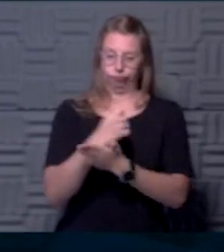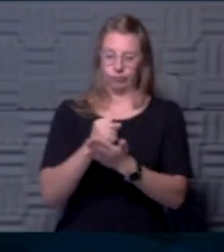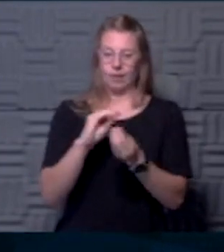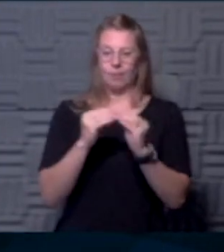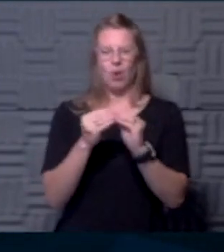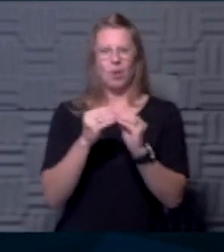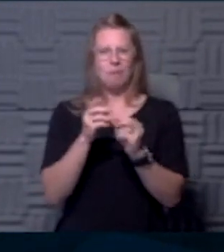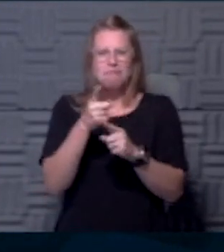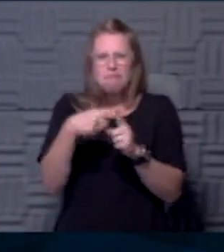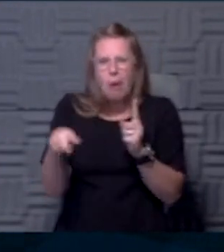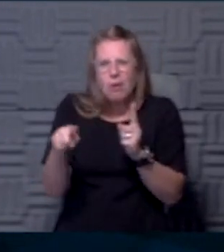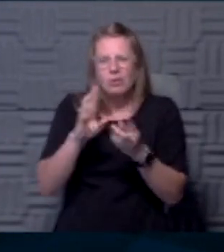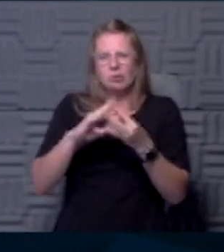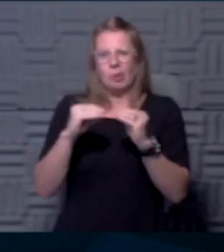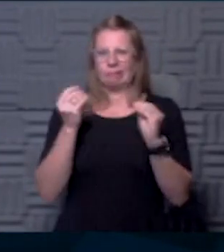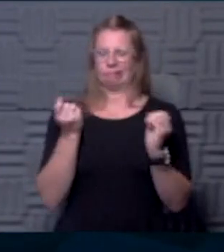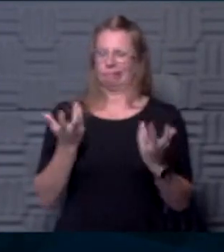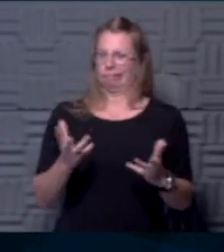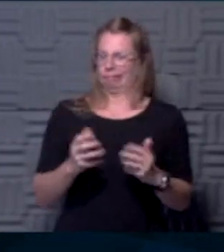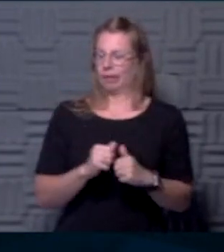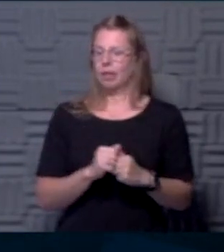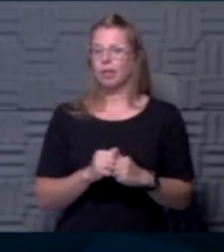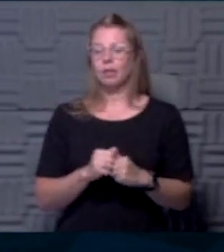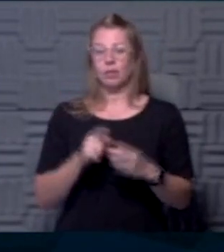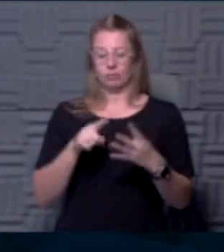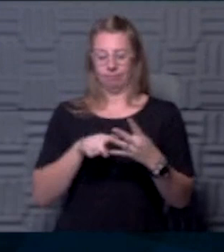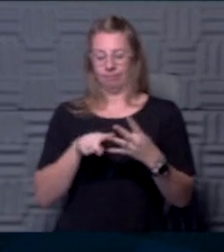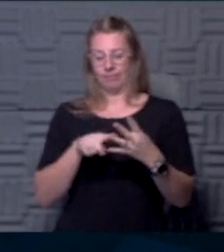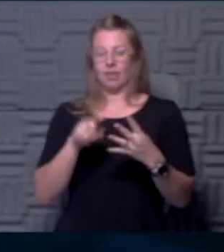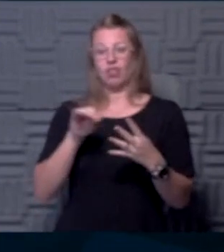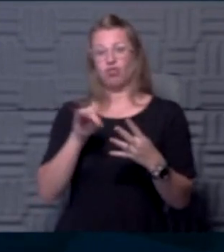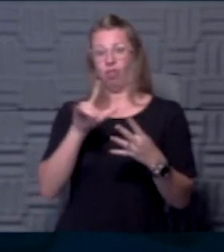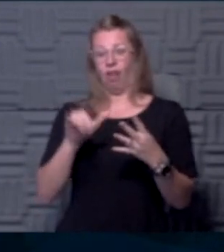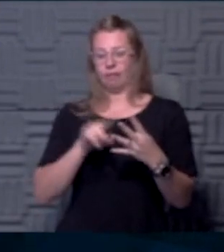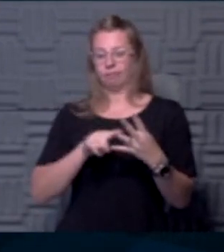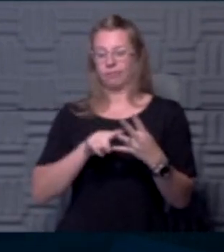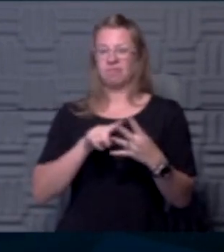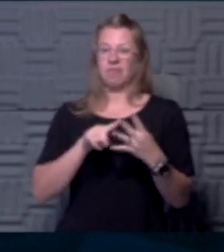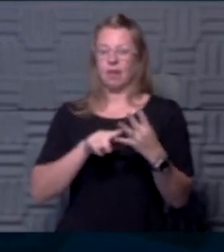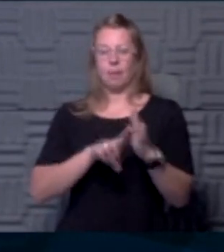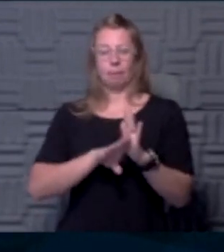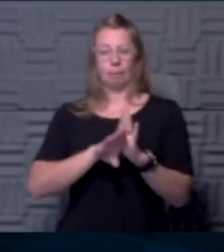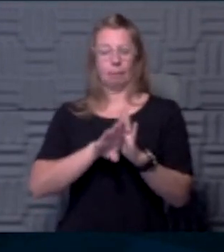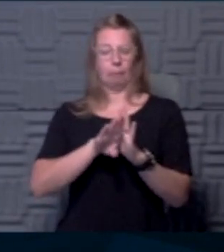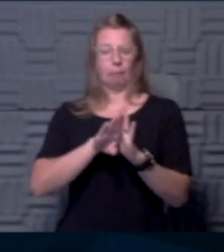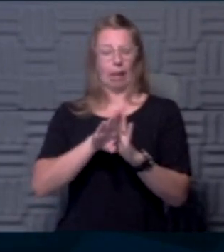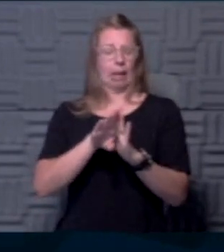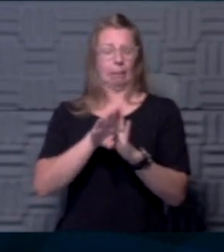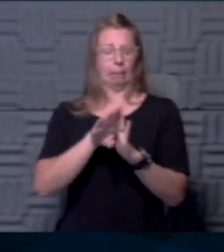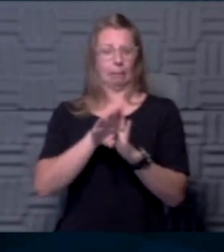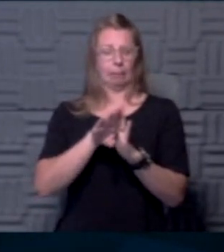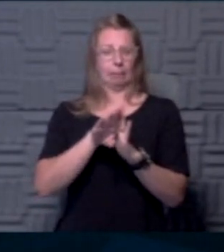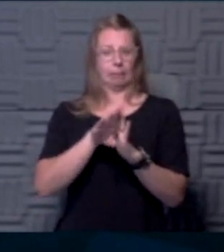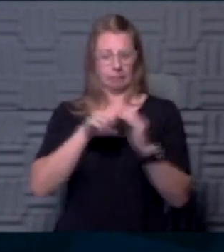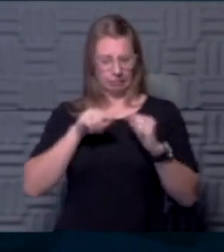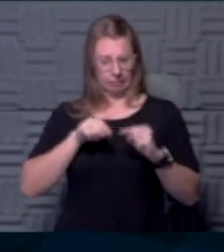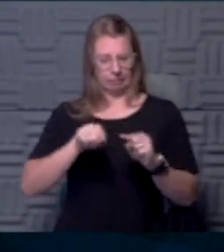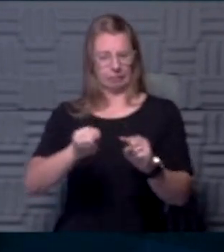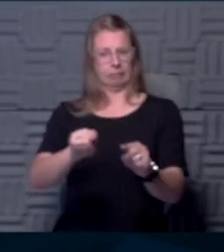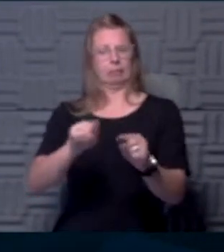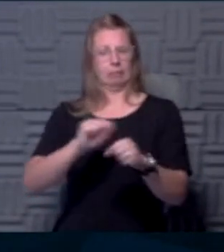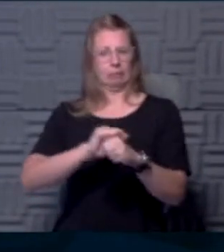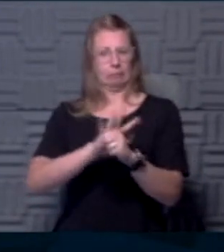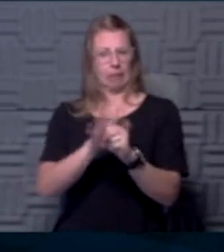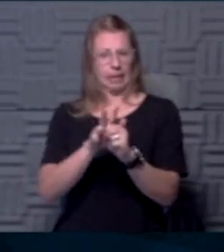really important here to recognize that really starting in mid-July, we have been at the peak in the entire pandemic in the number of